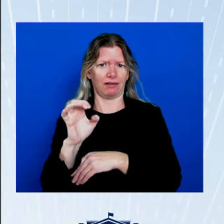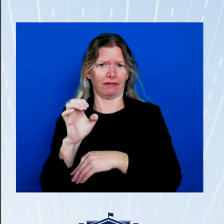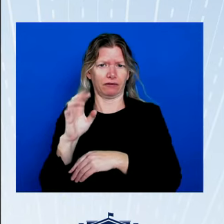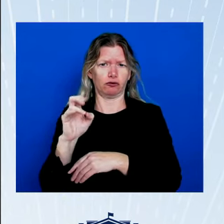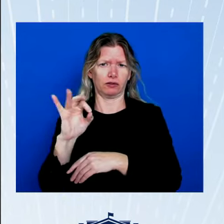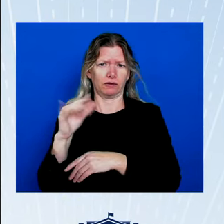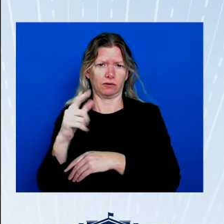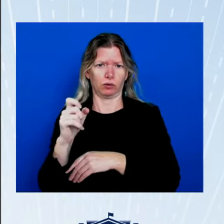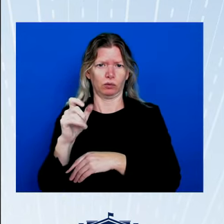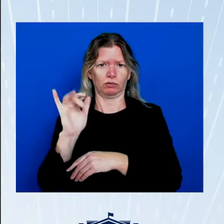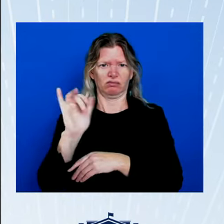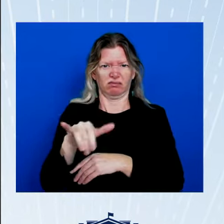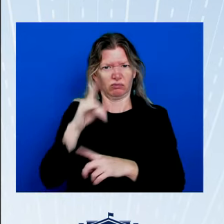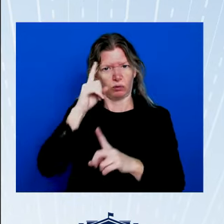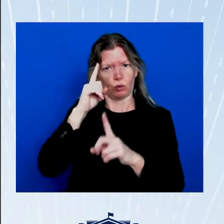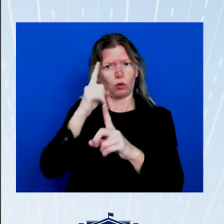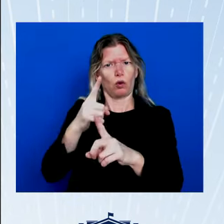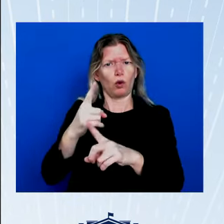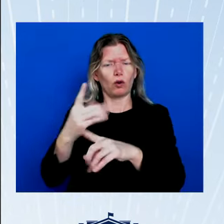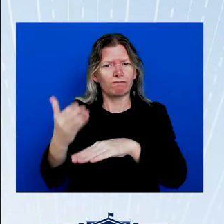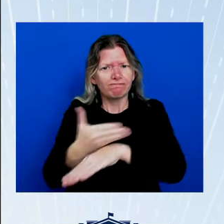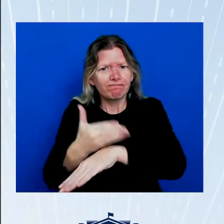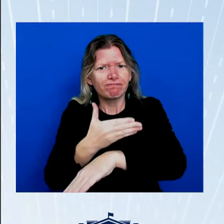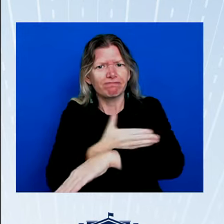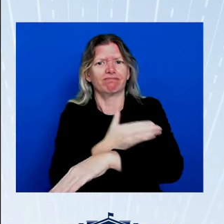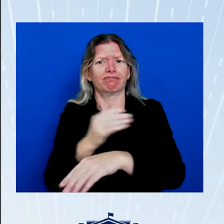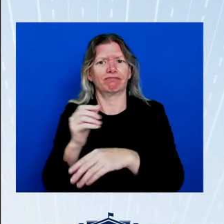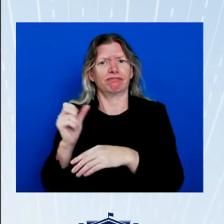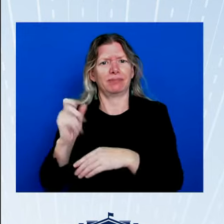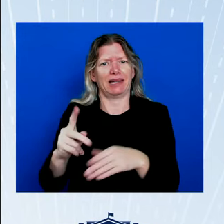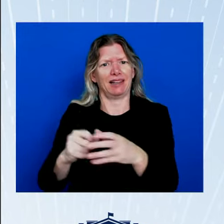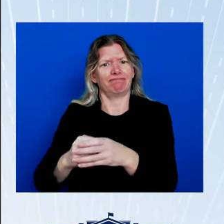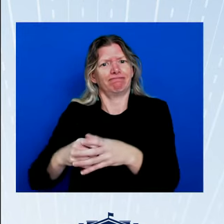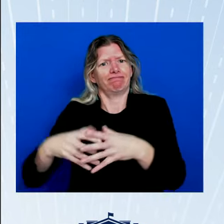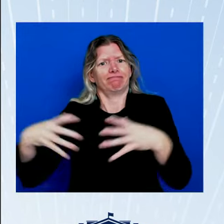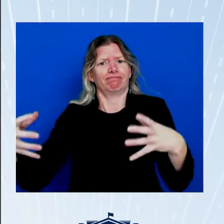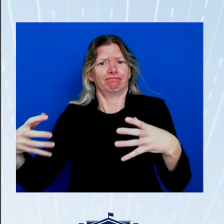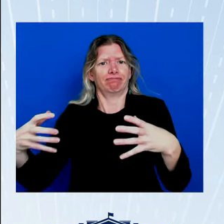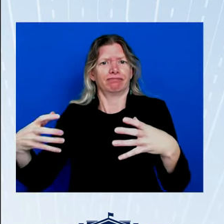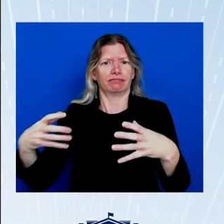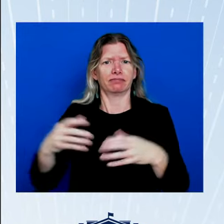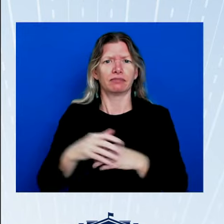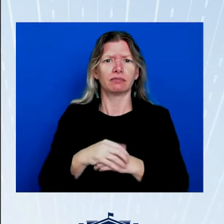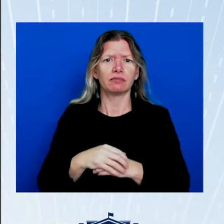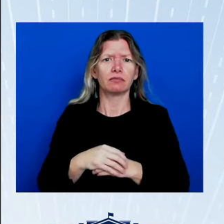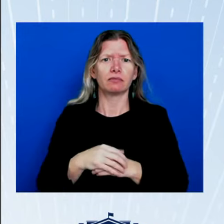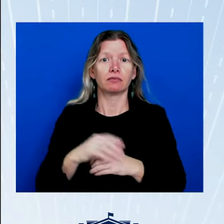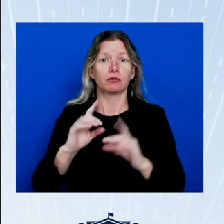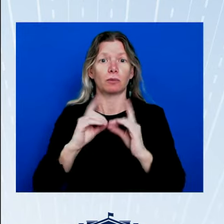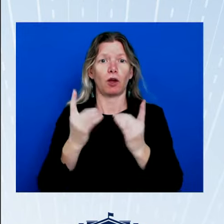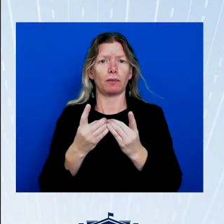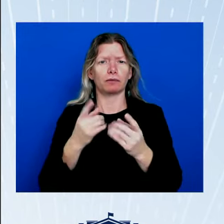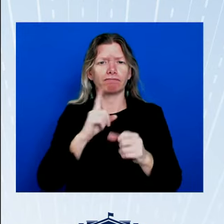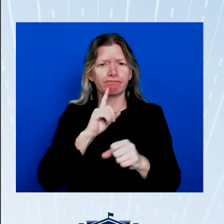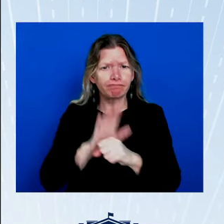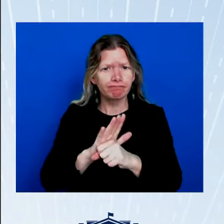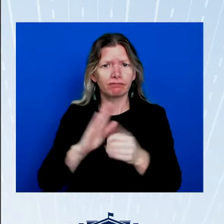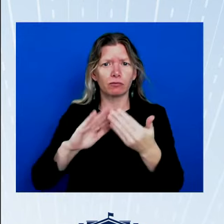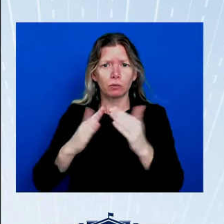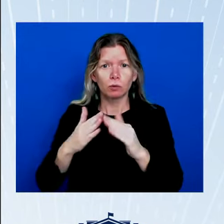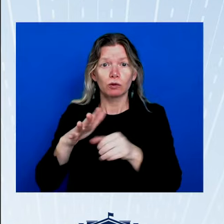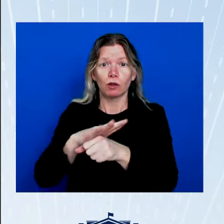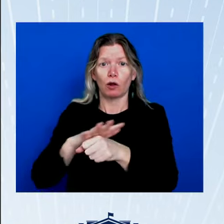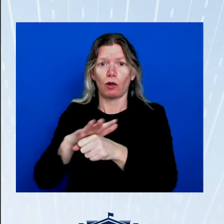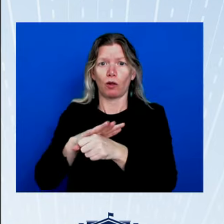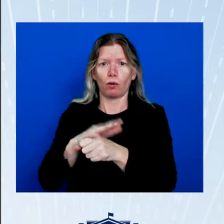that communities and local habitats can enjoy the region's countless ecological services, from clean air and water and